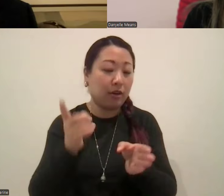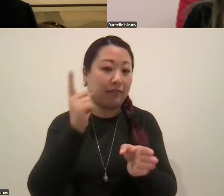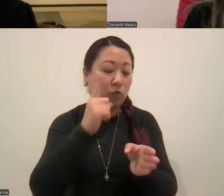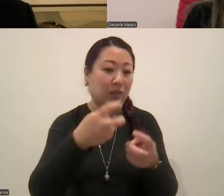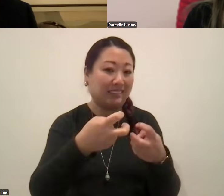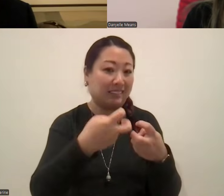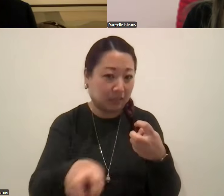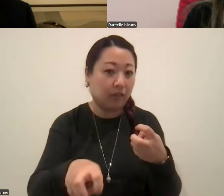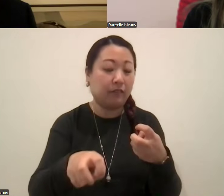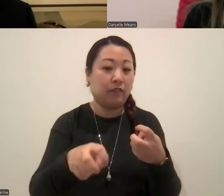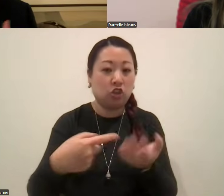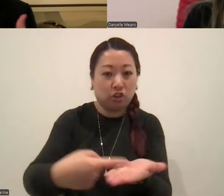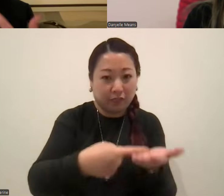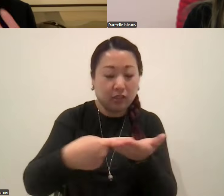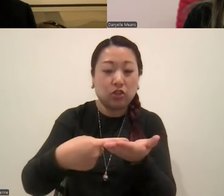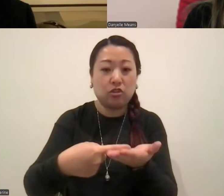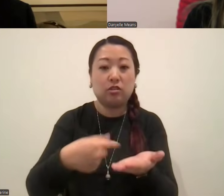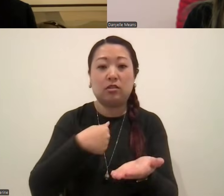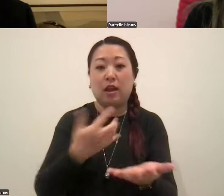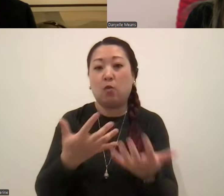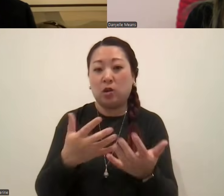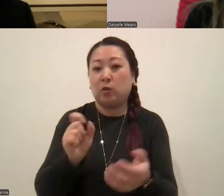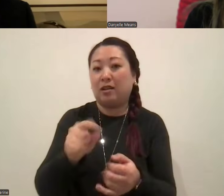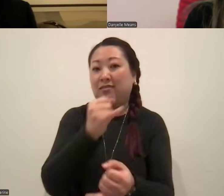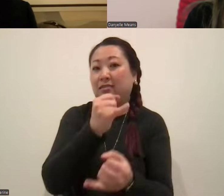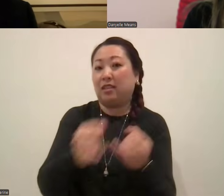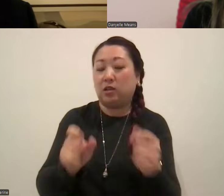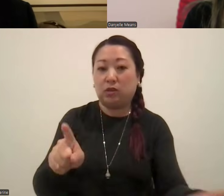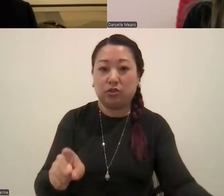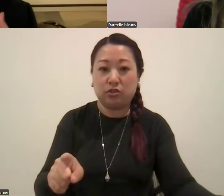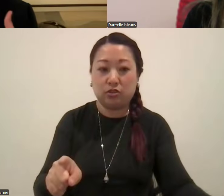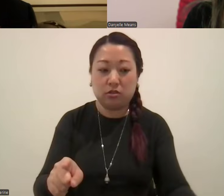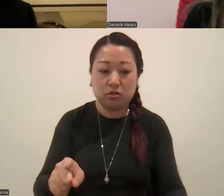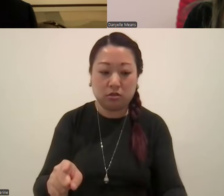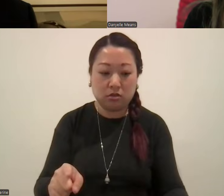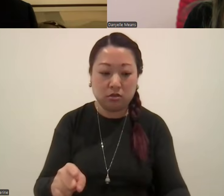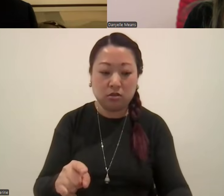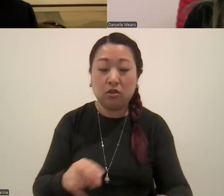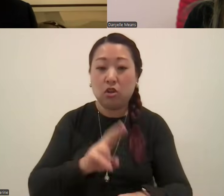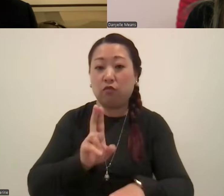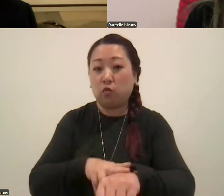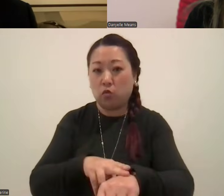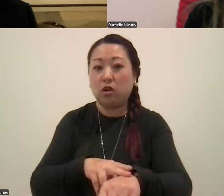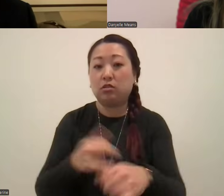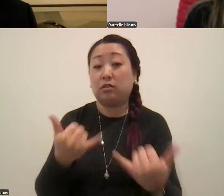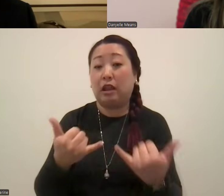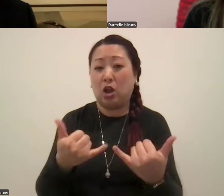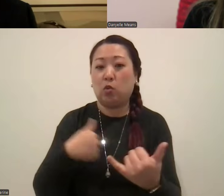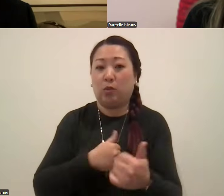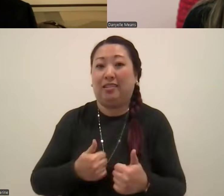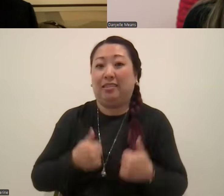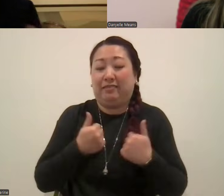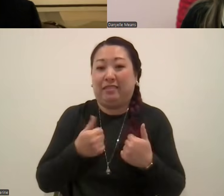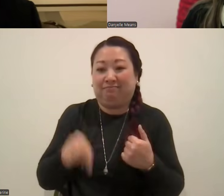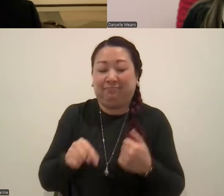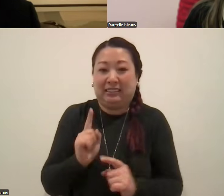difficult conversations. And I want to ask you one final question. We're, of course, living in a particularly difficult moment